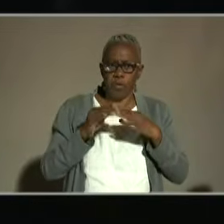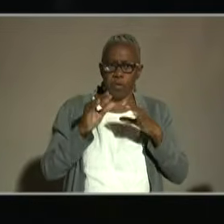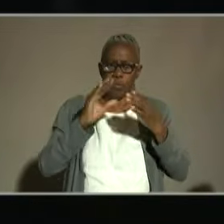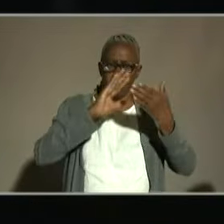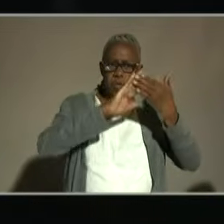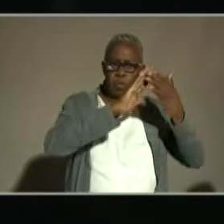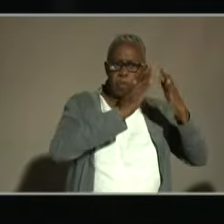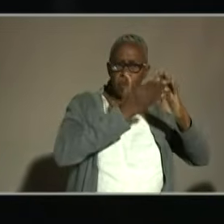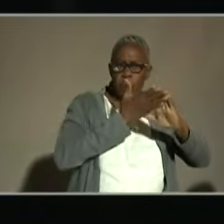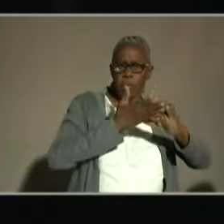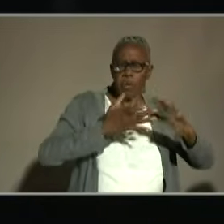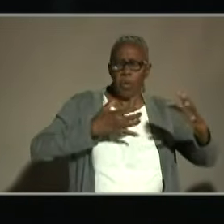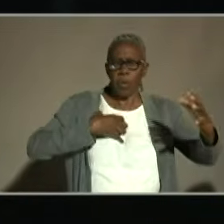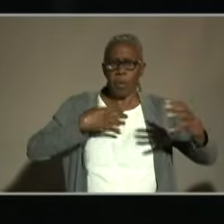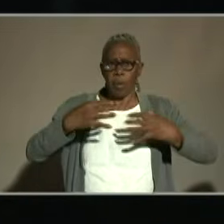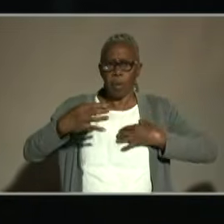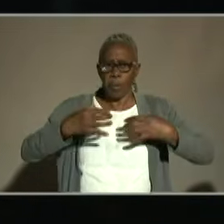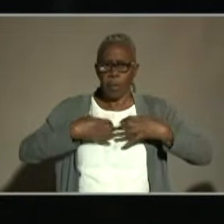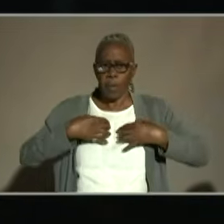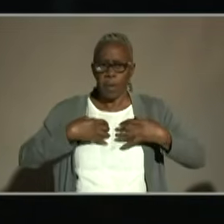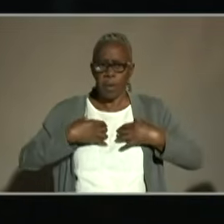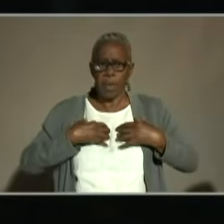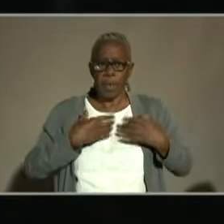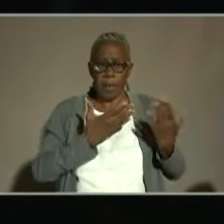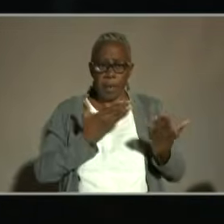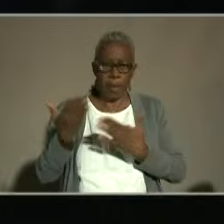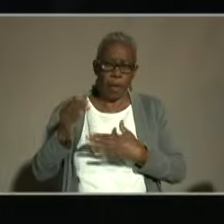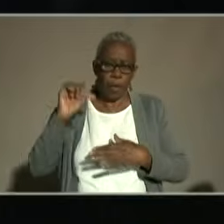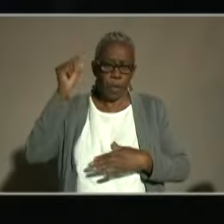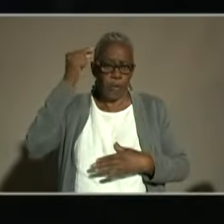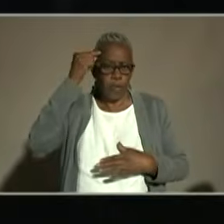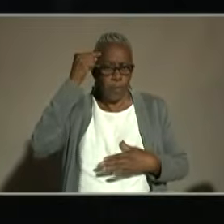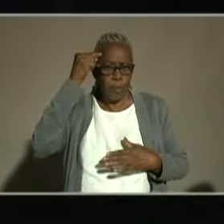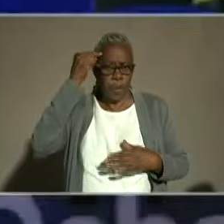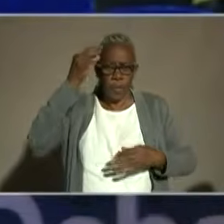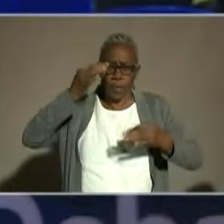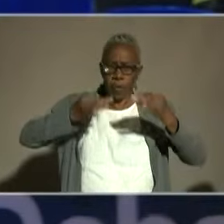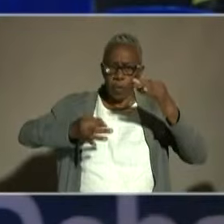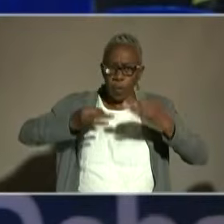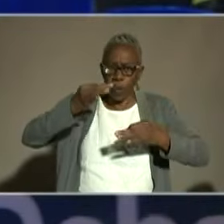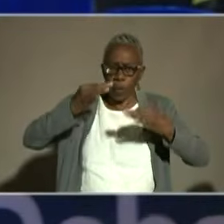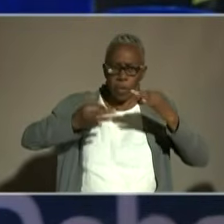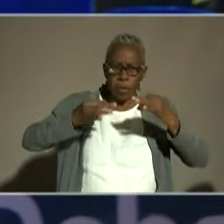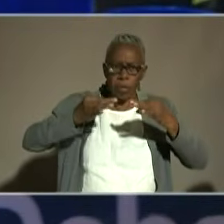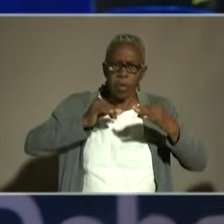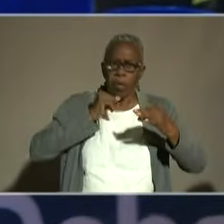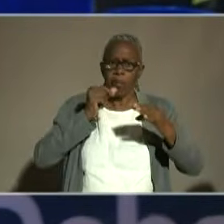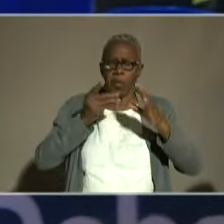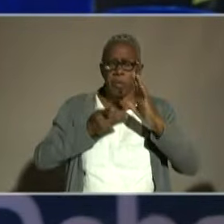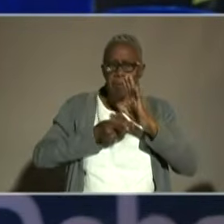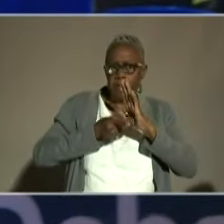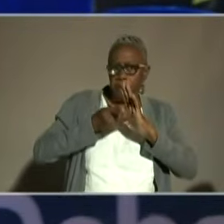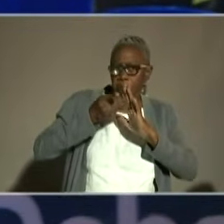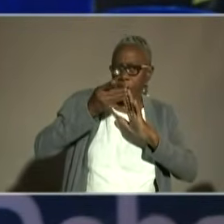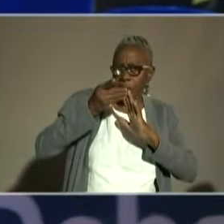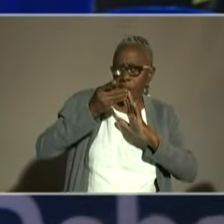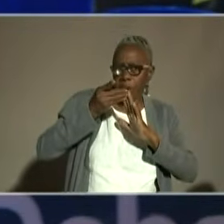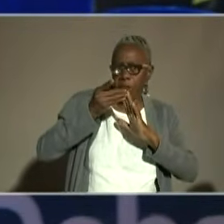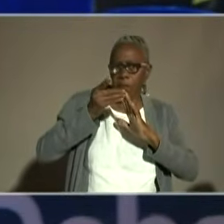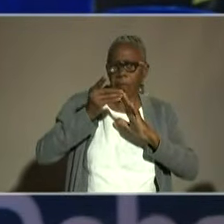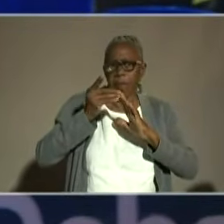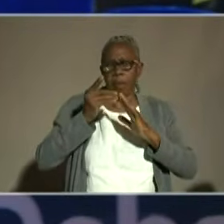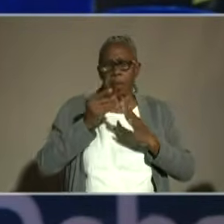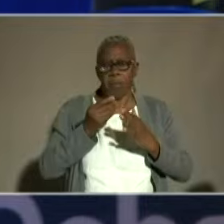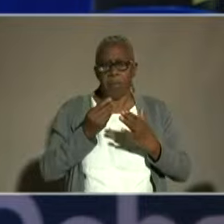have complained and have taken the government to court for inadequately regulated developments. Justice Hart Hines,